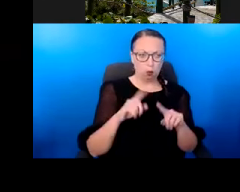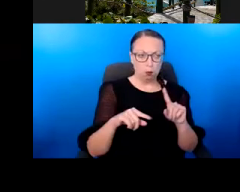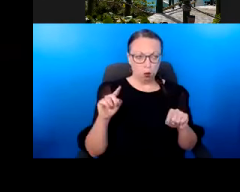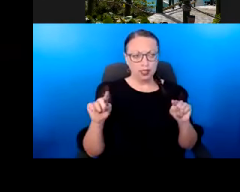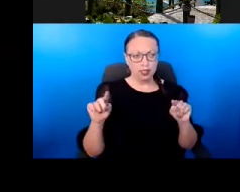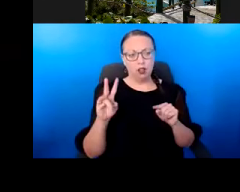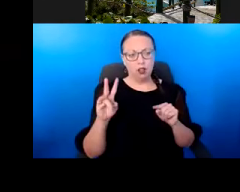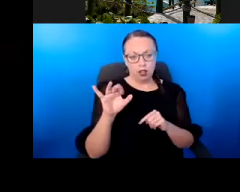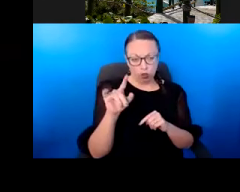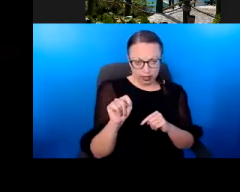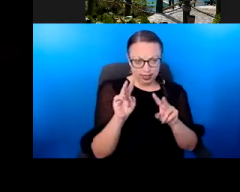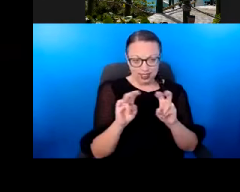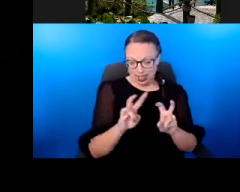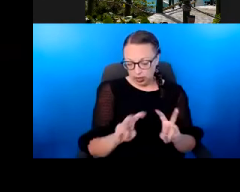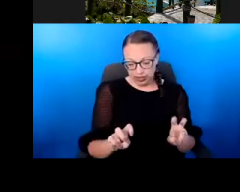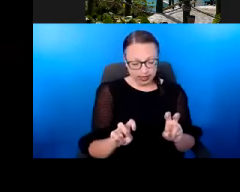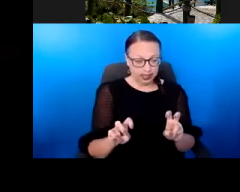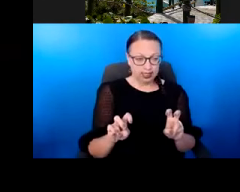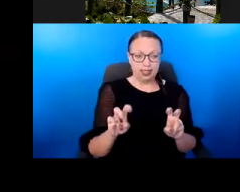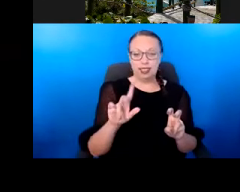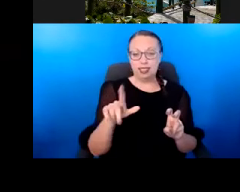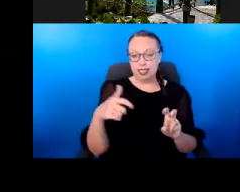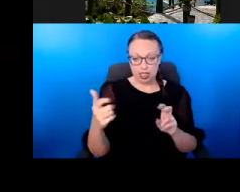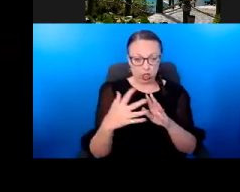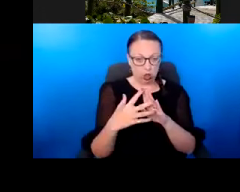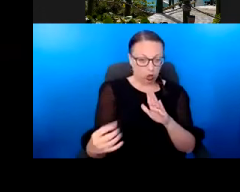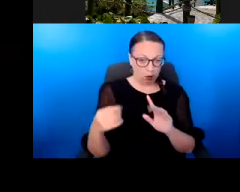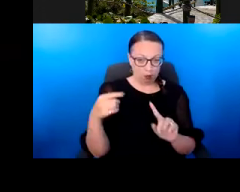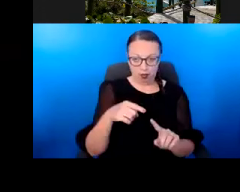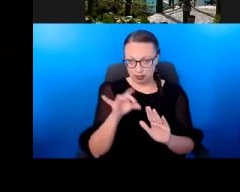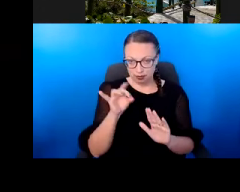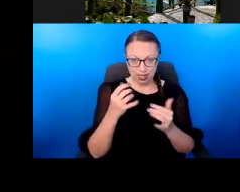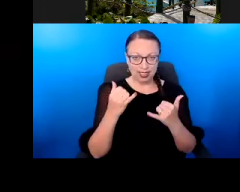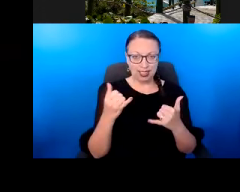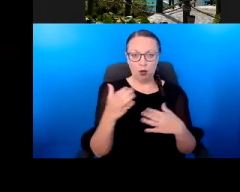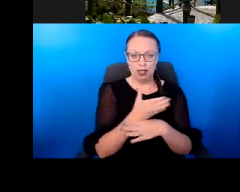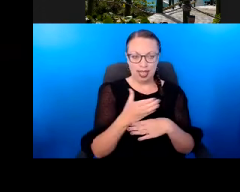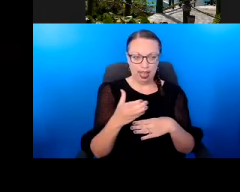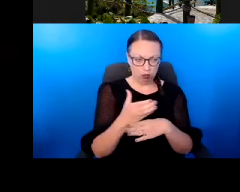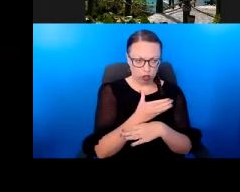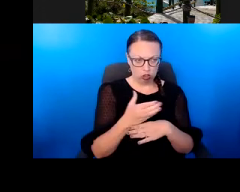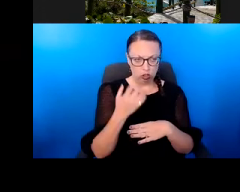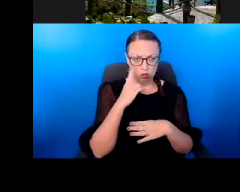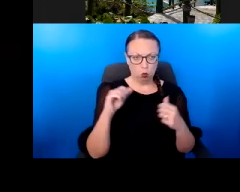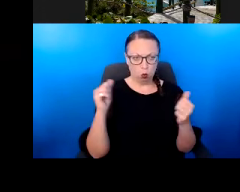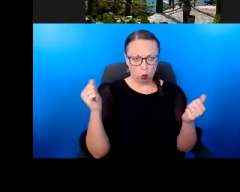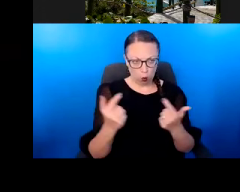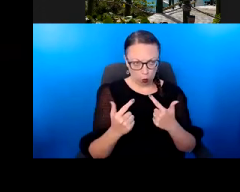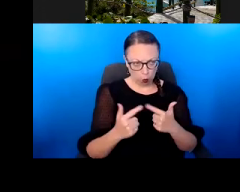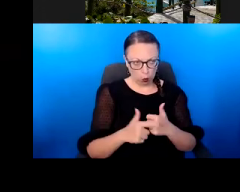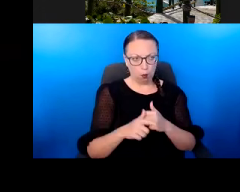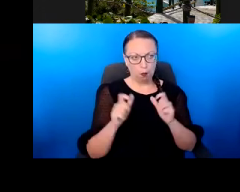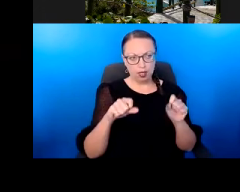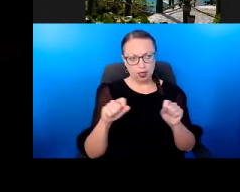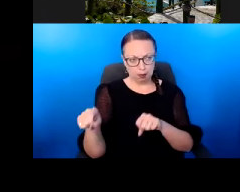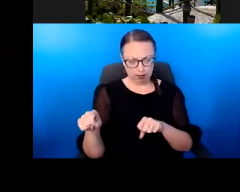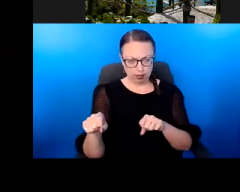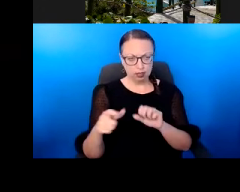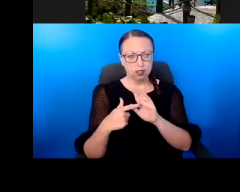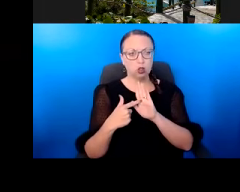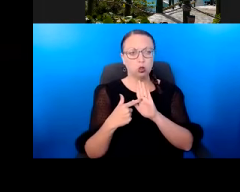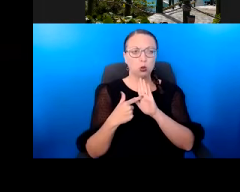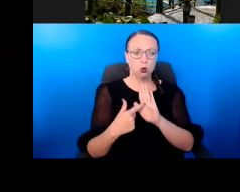I showed you, this is another replication of this finding. Now it's just average across all the pairwise possibilities to